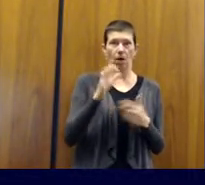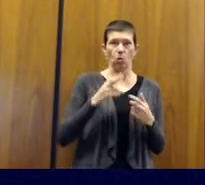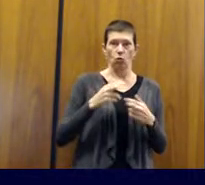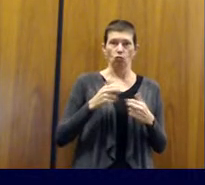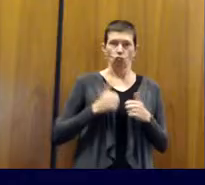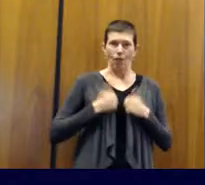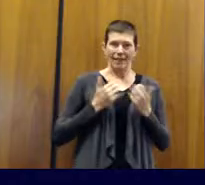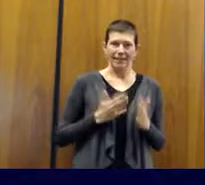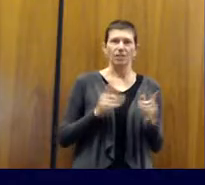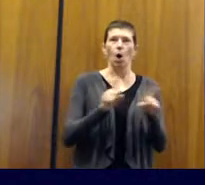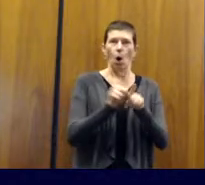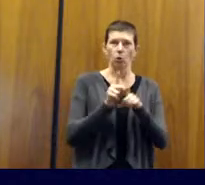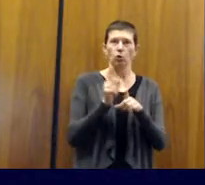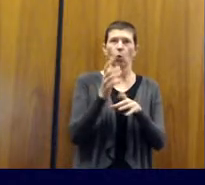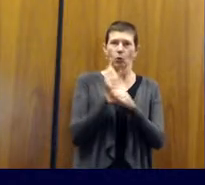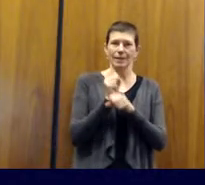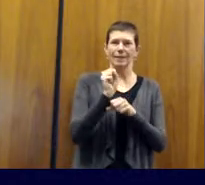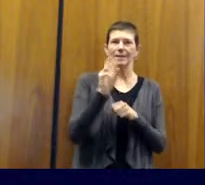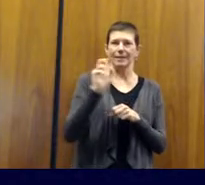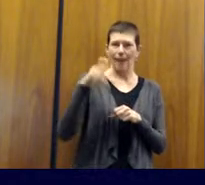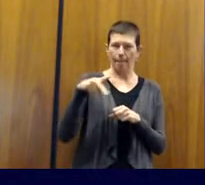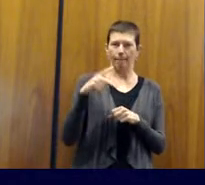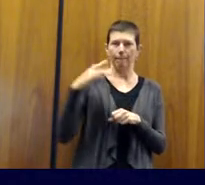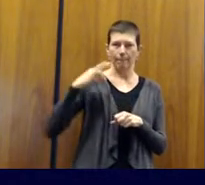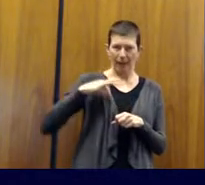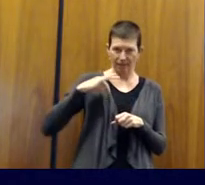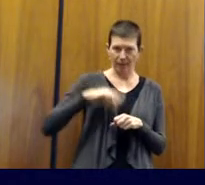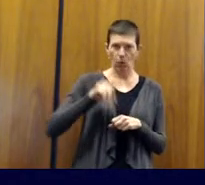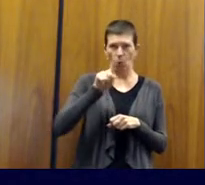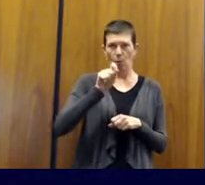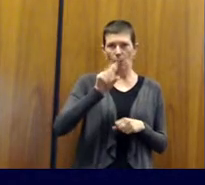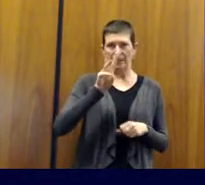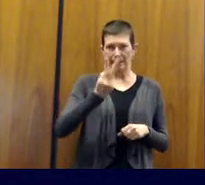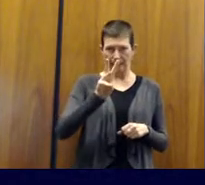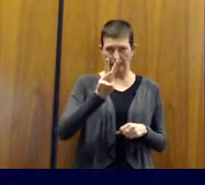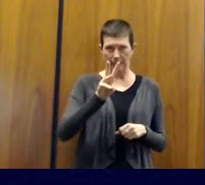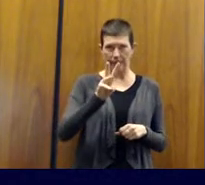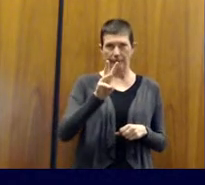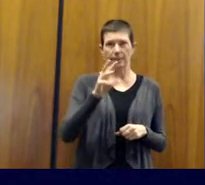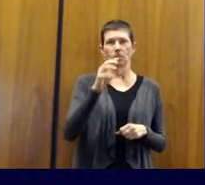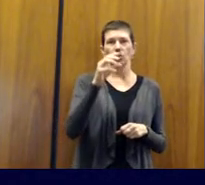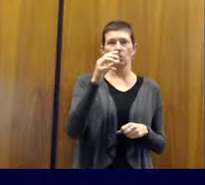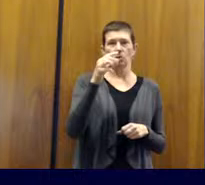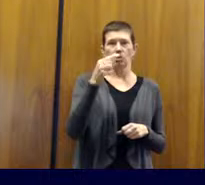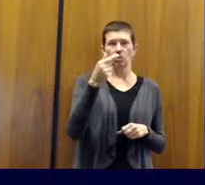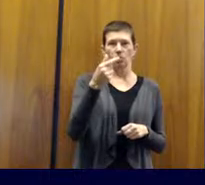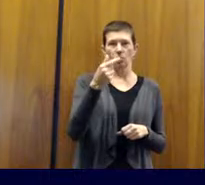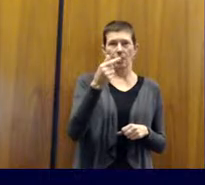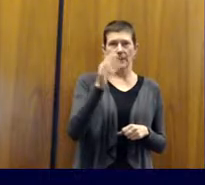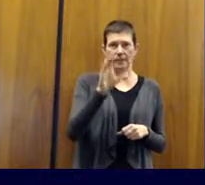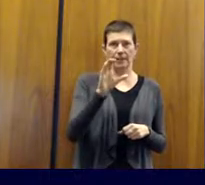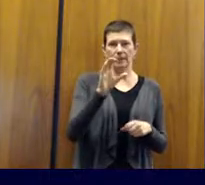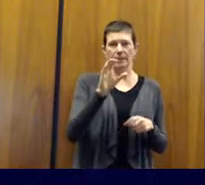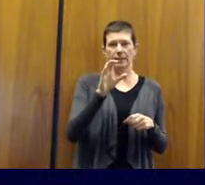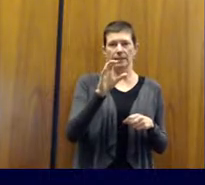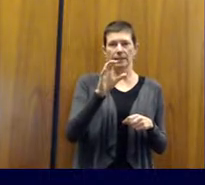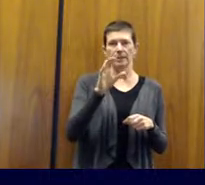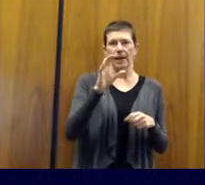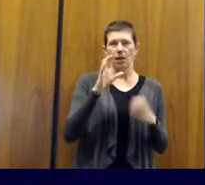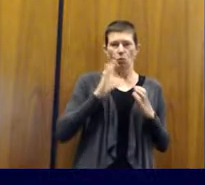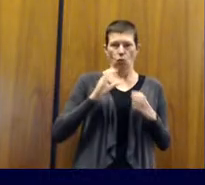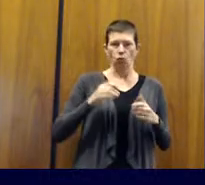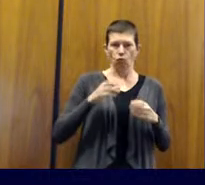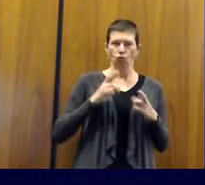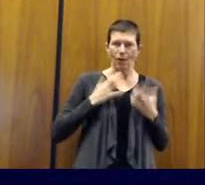residents also receive SNAP benefits. 1.6 Genesee County residents receive